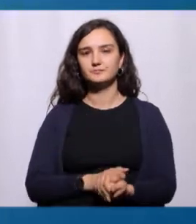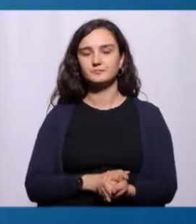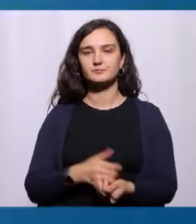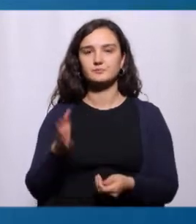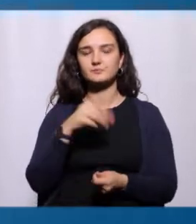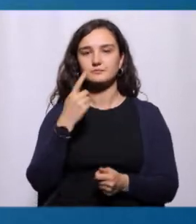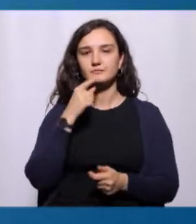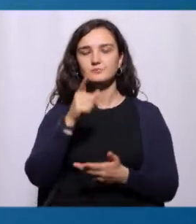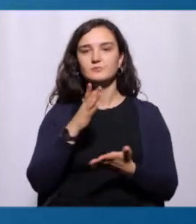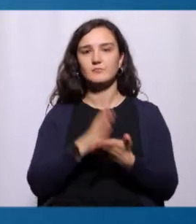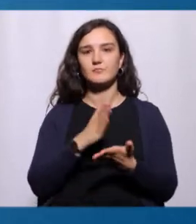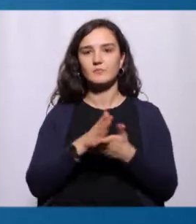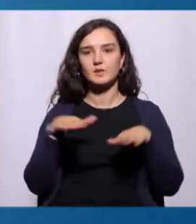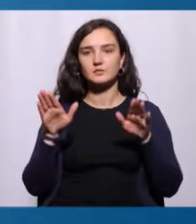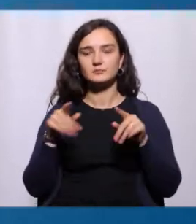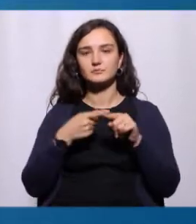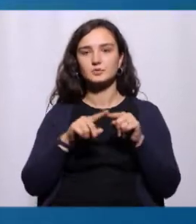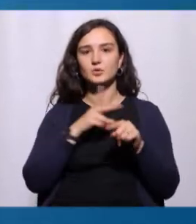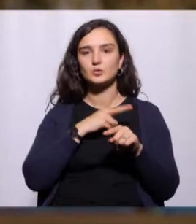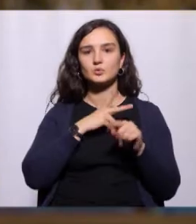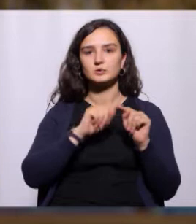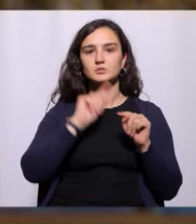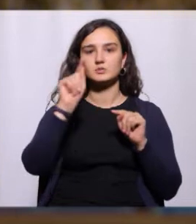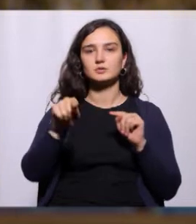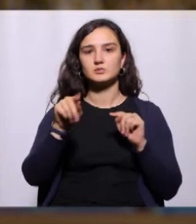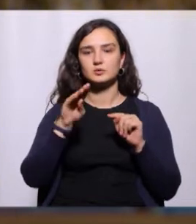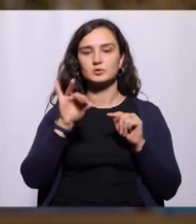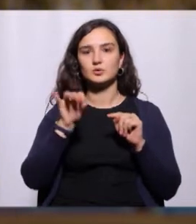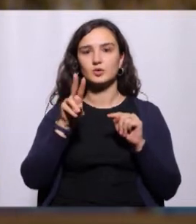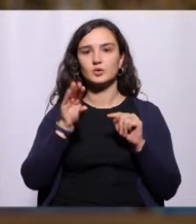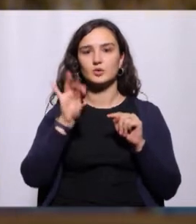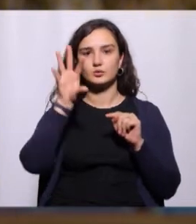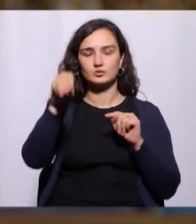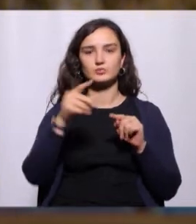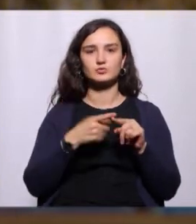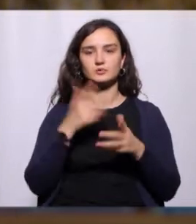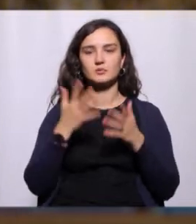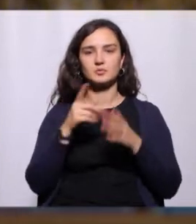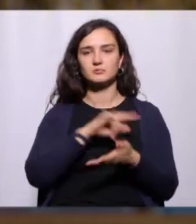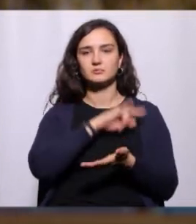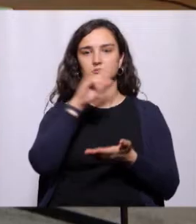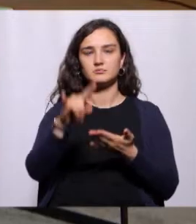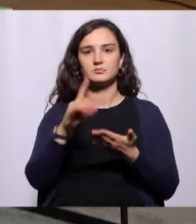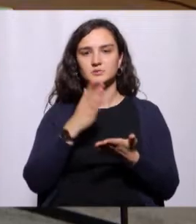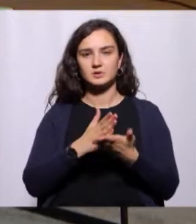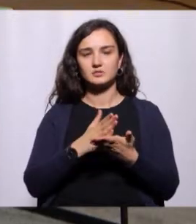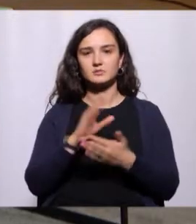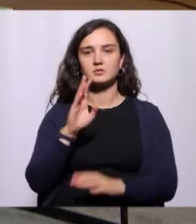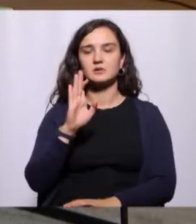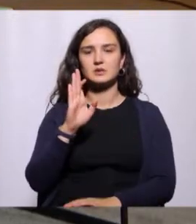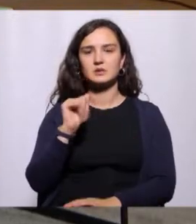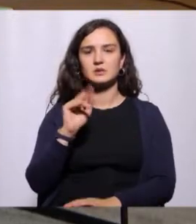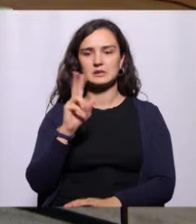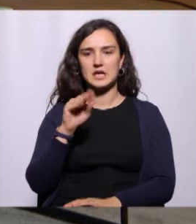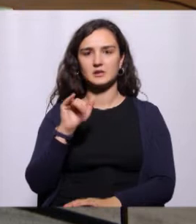from London to Tokyo. You might have a layover in Qatar. Right. Mr. Carter, what